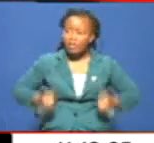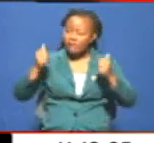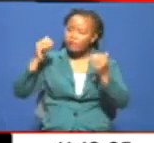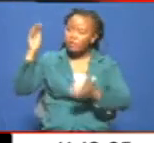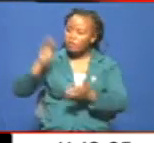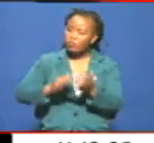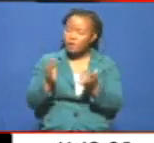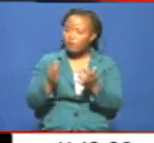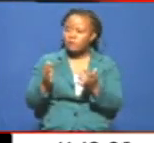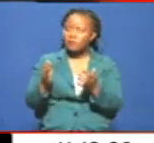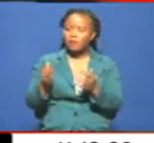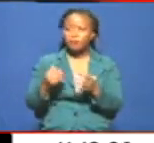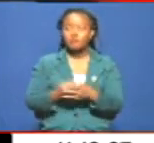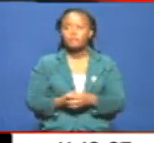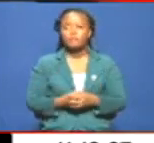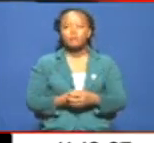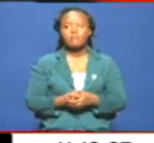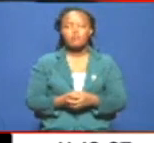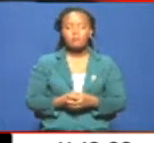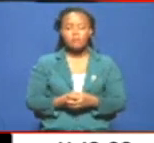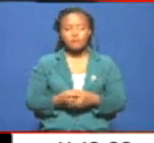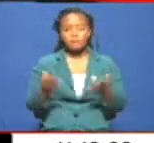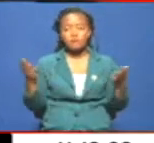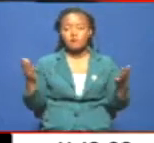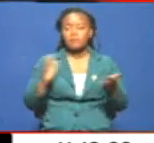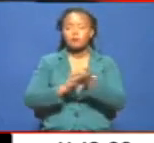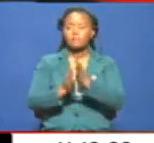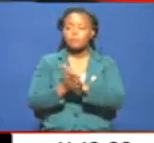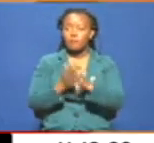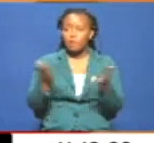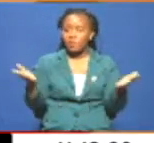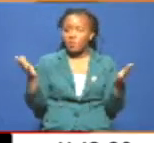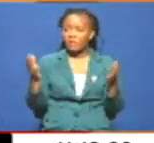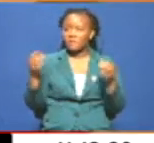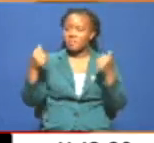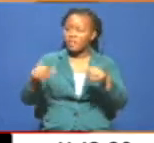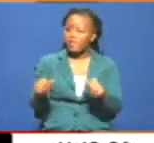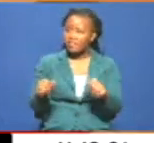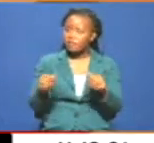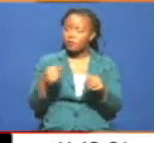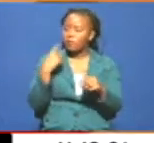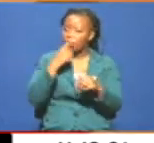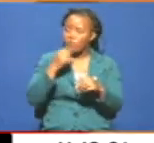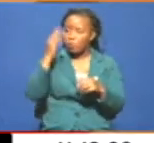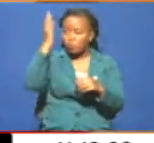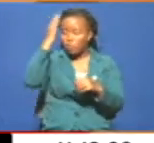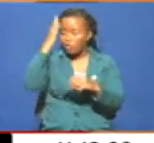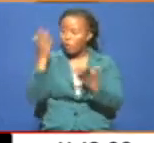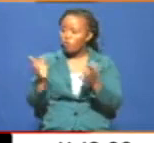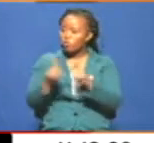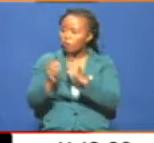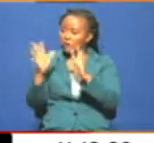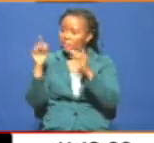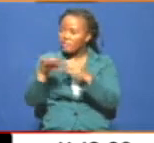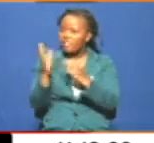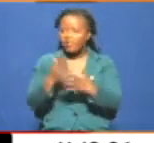footprint? Obviously, and without, they say, mwamba ngoma huvuta kwake. Number one,